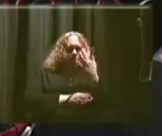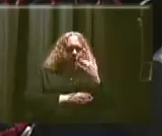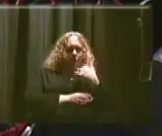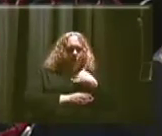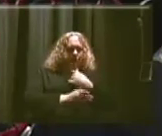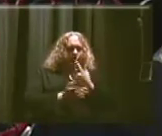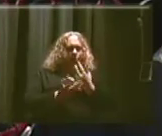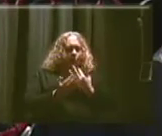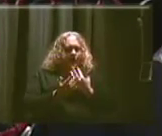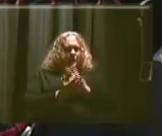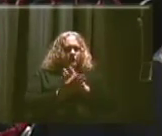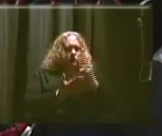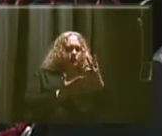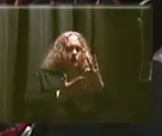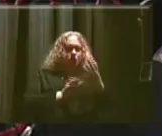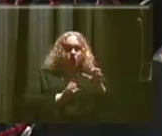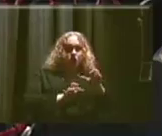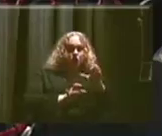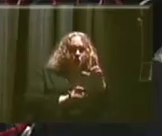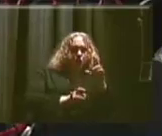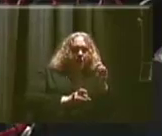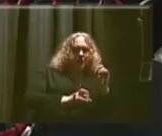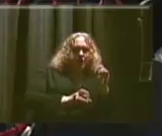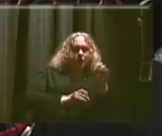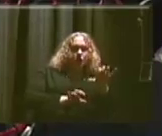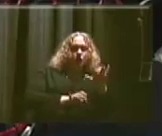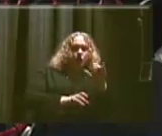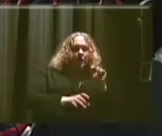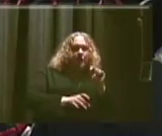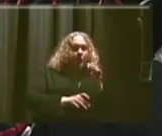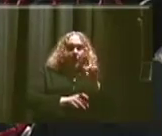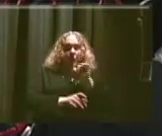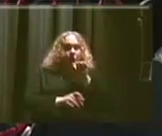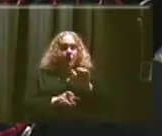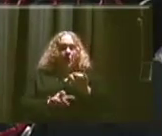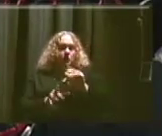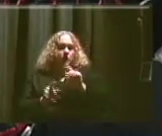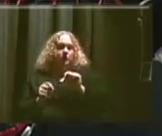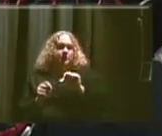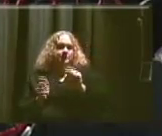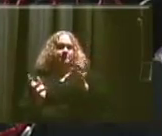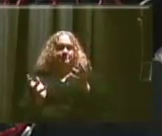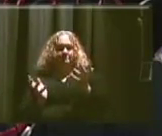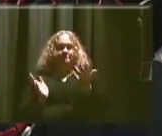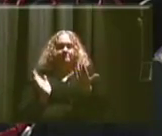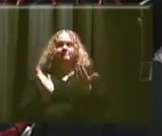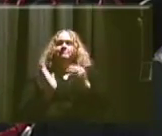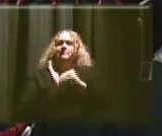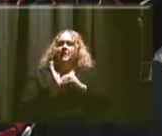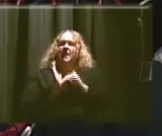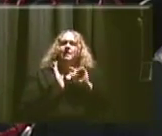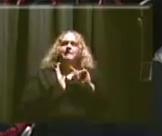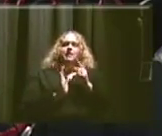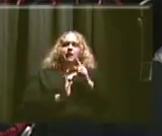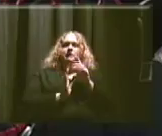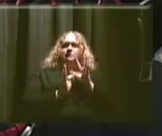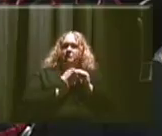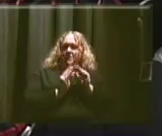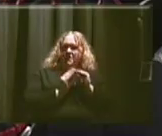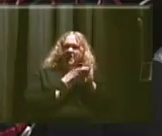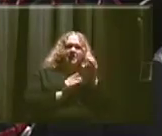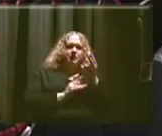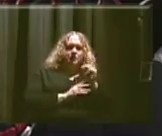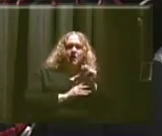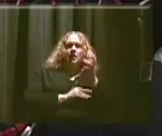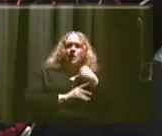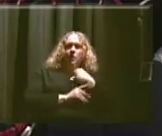Either you do it or you don't do it. And again, At the first meeting in January, the